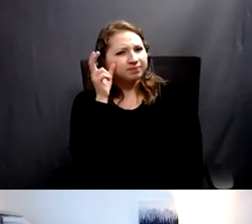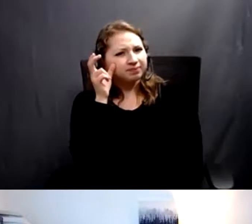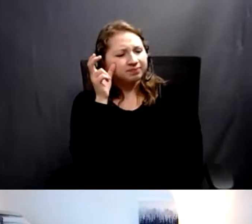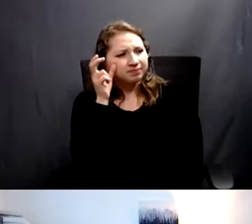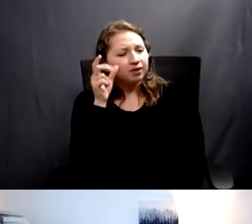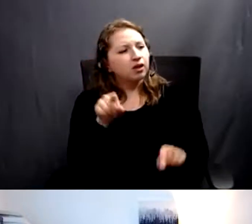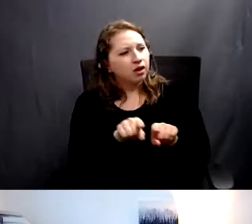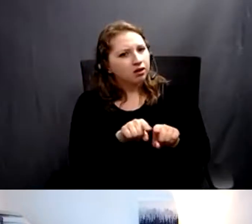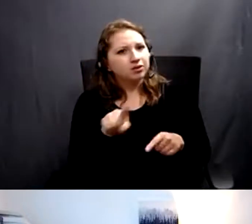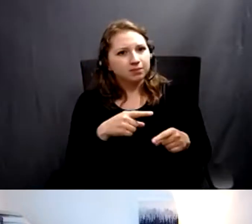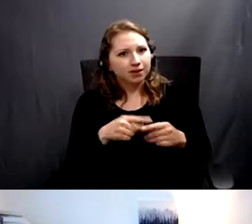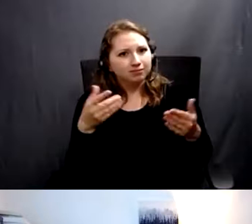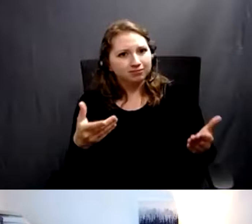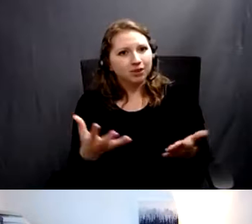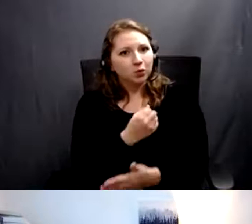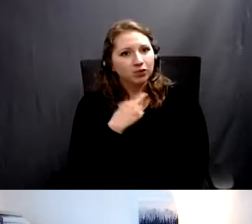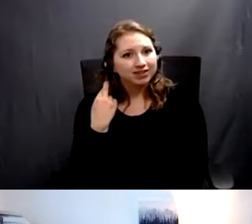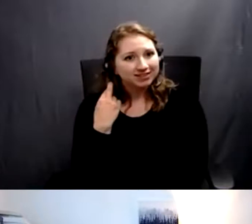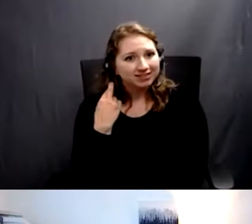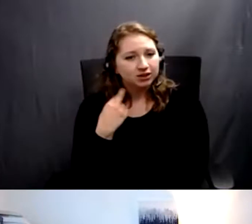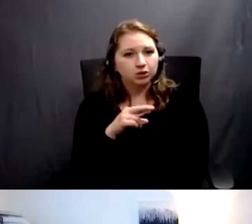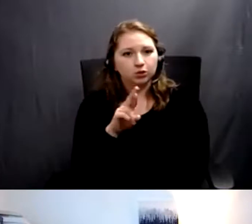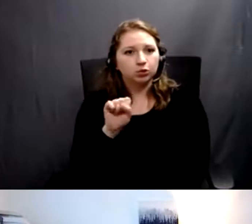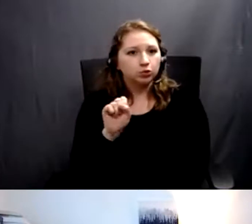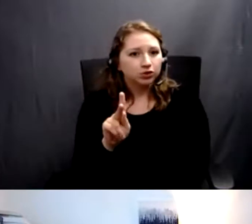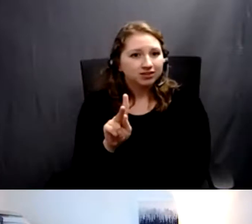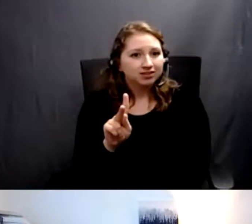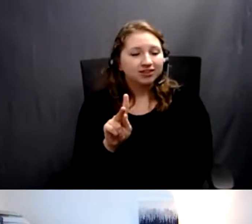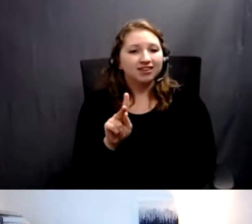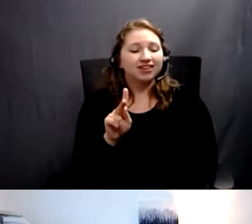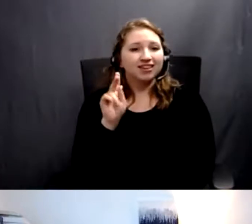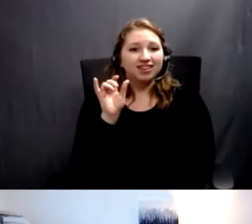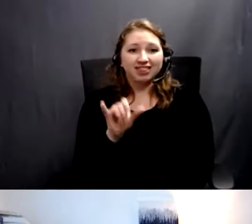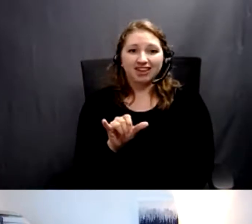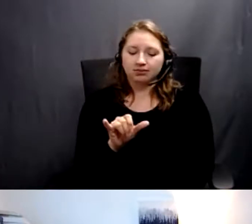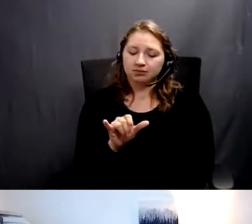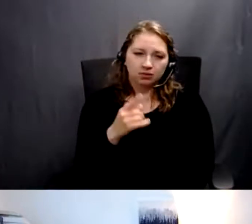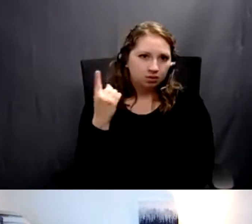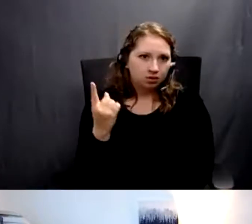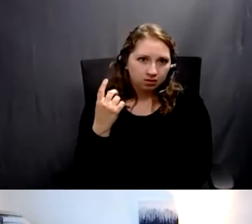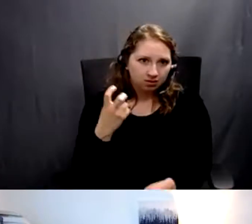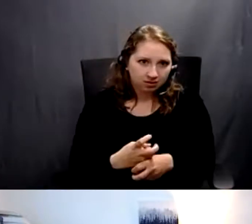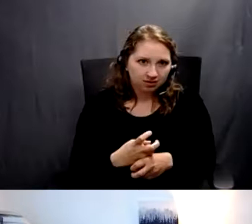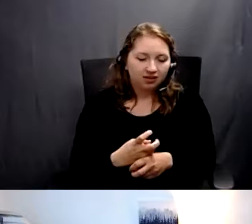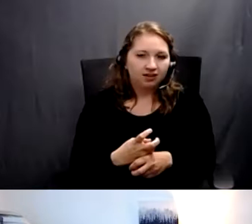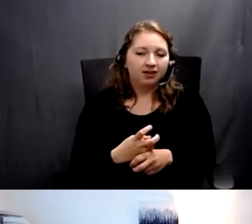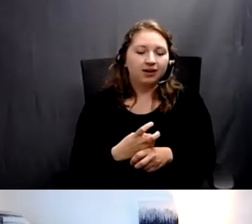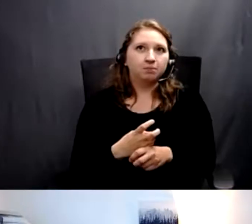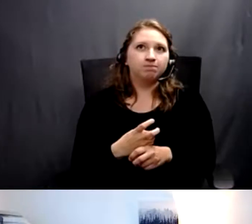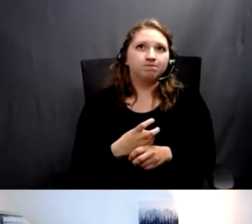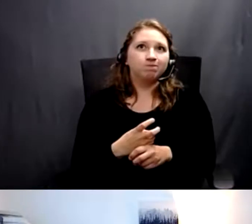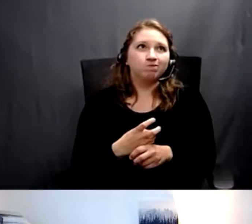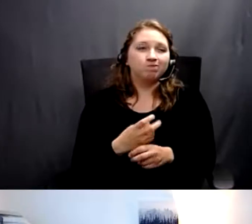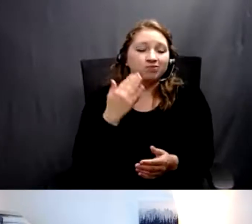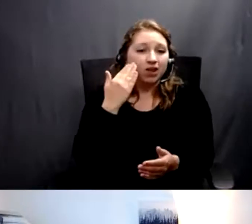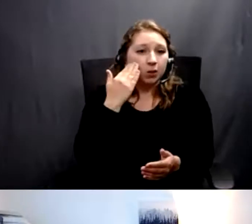about taking a risk. And that's always hard. And I know for